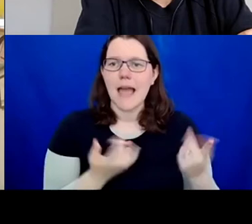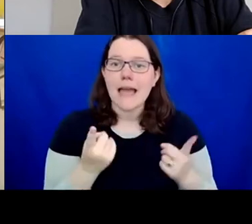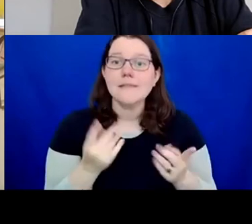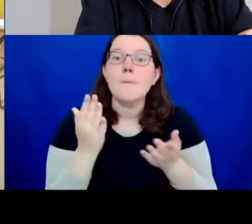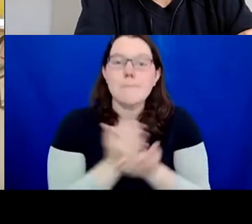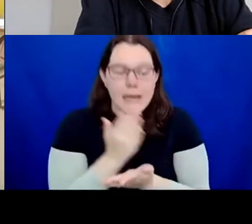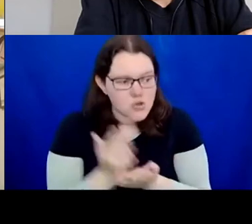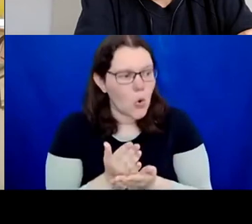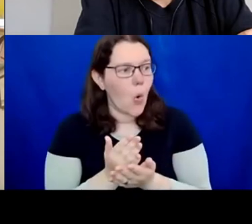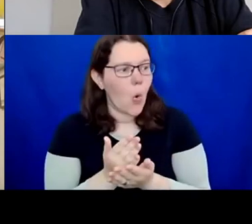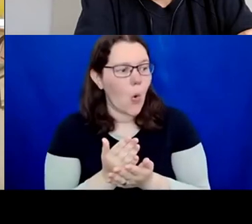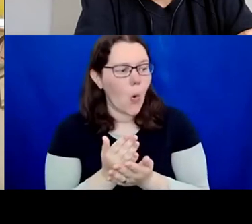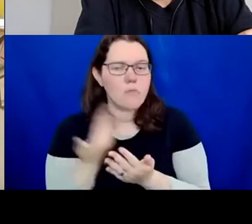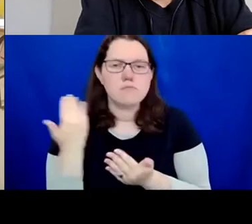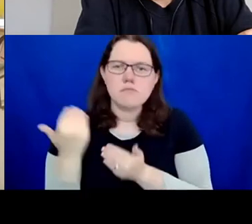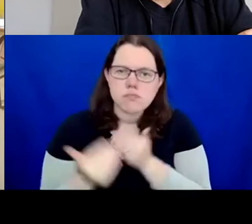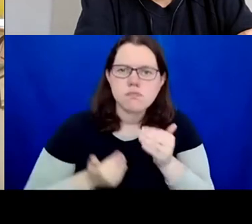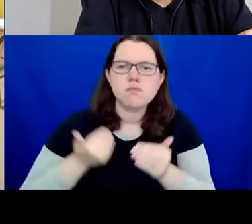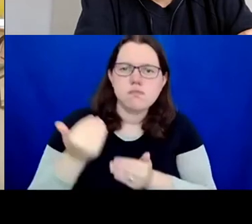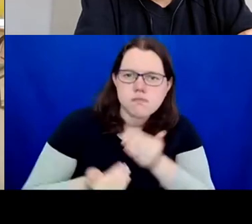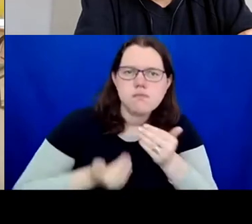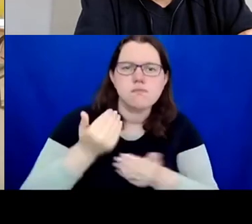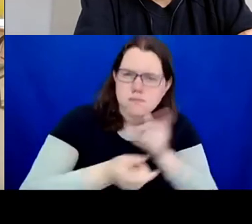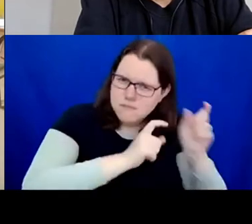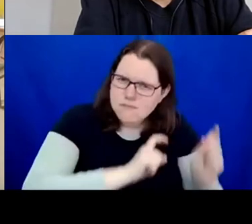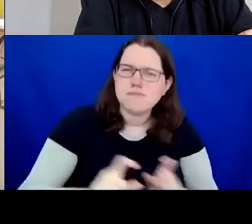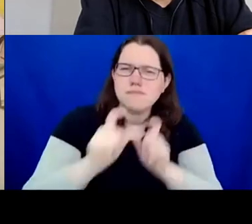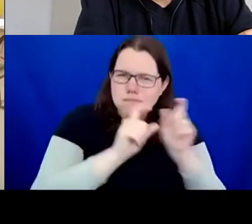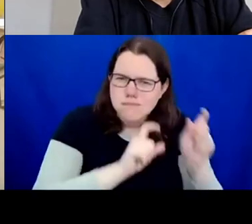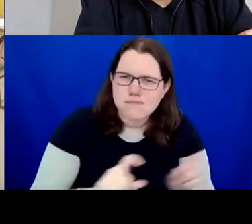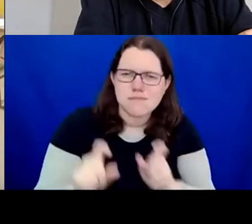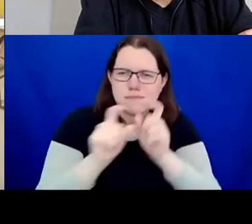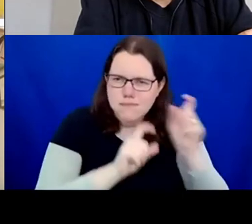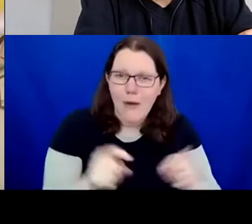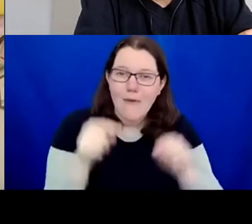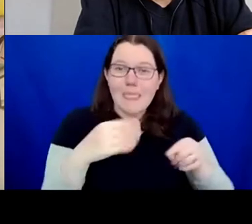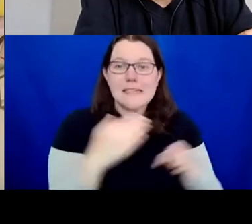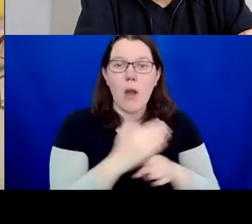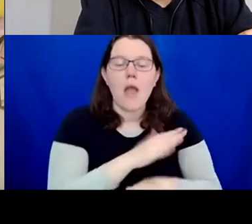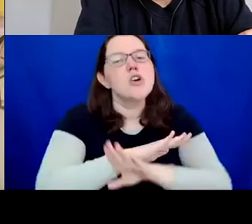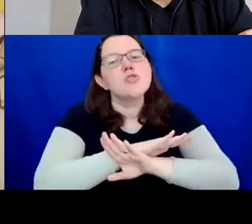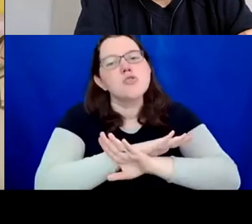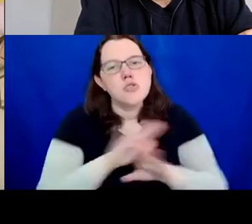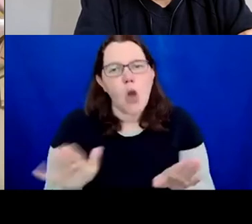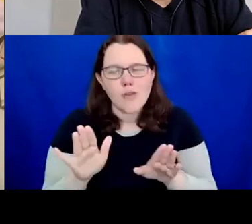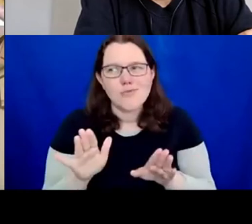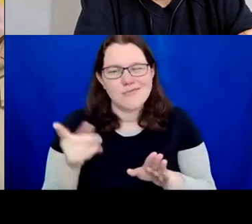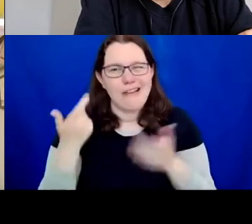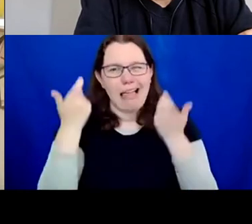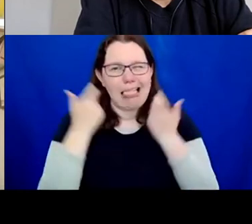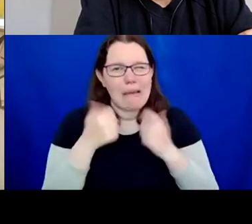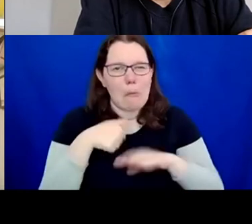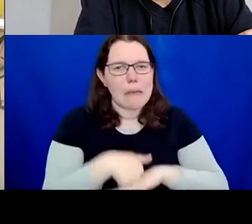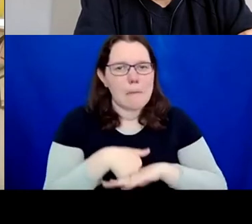sustained approach to this kind of work. So it moves away from being responsive and minimum compliance towards a